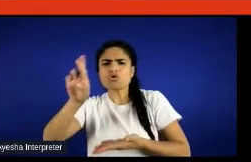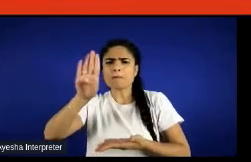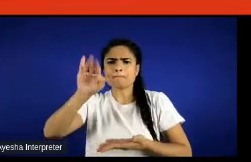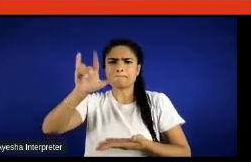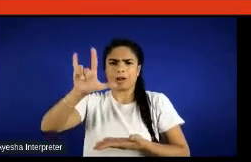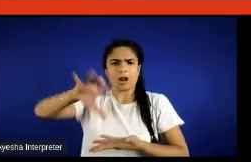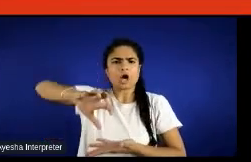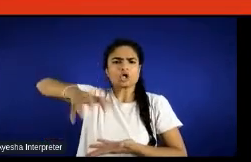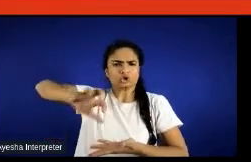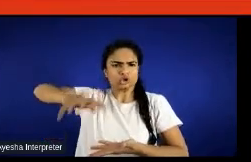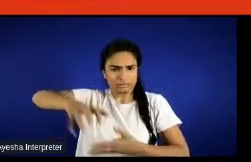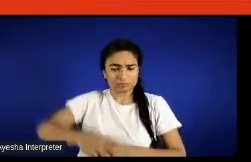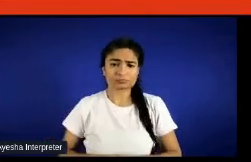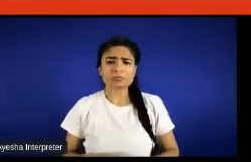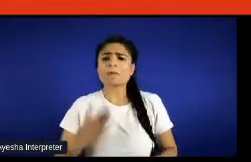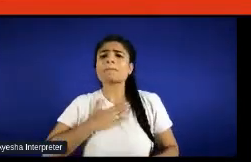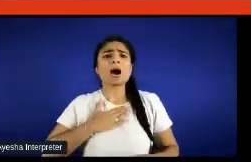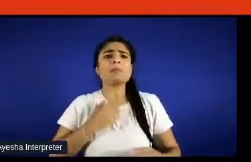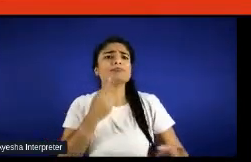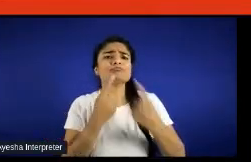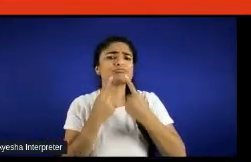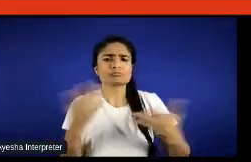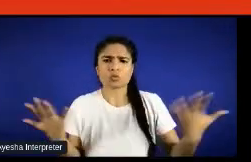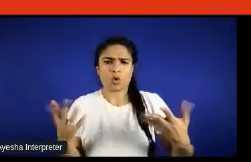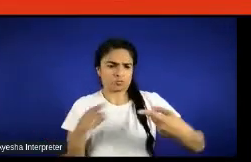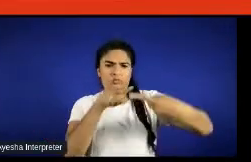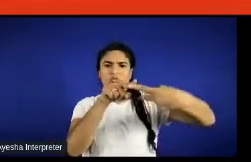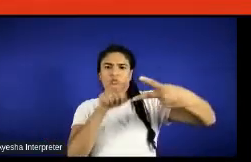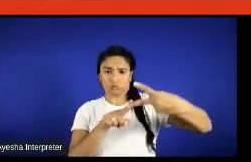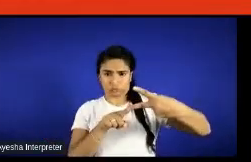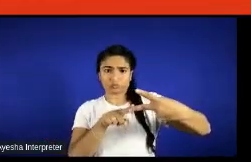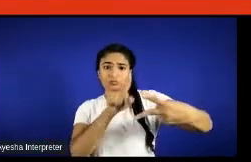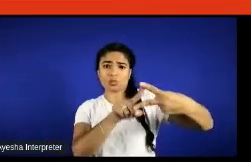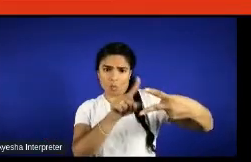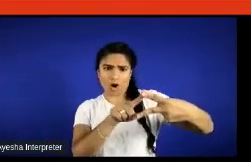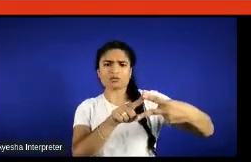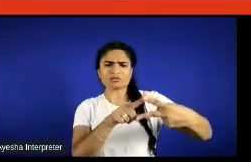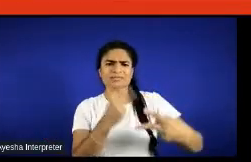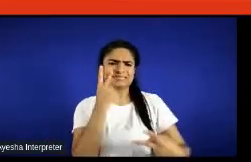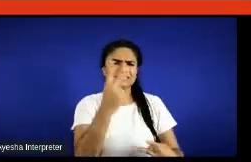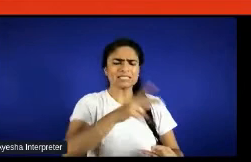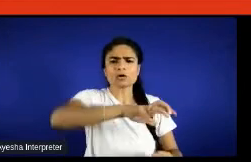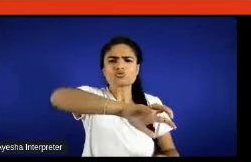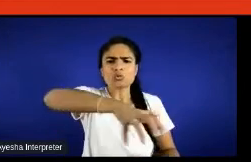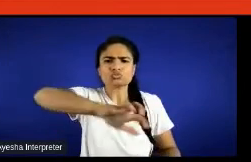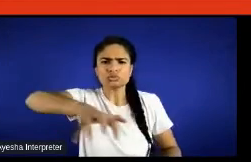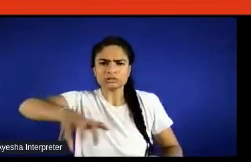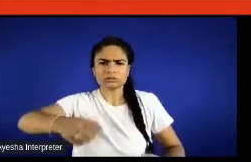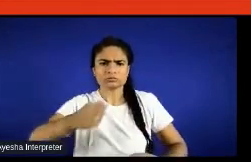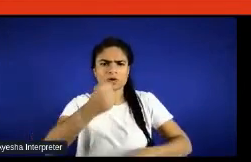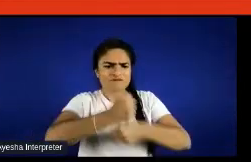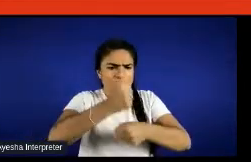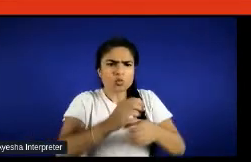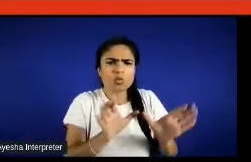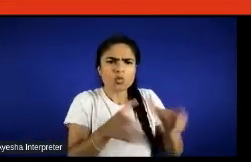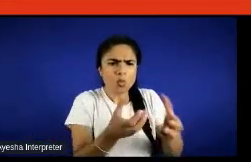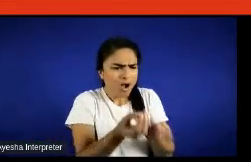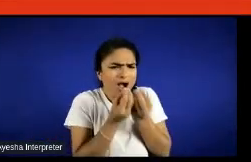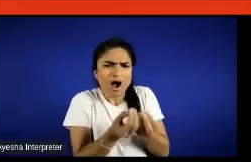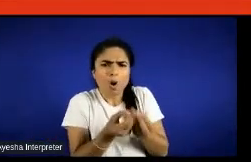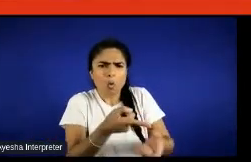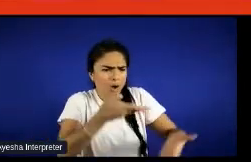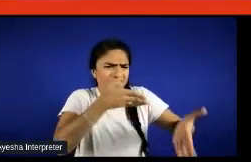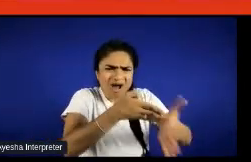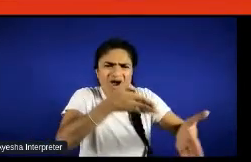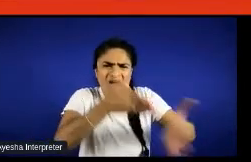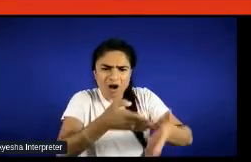Iraq country office and how we were able to solve these challenges and make sure that we are